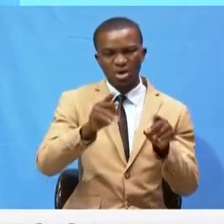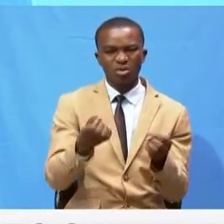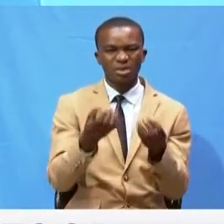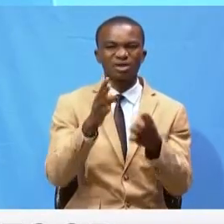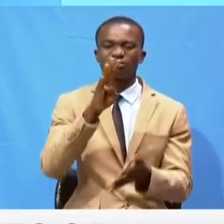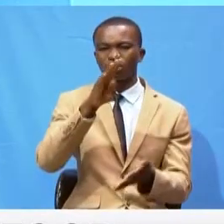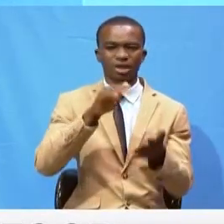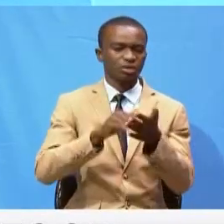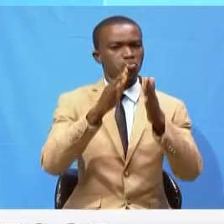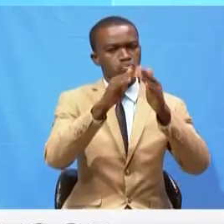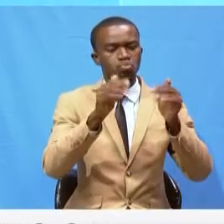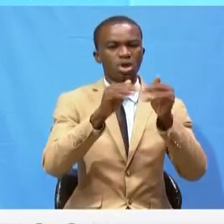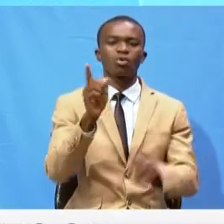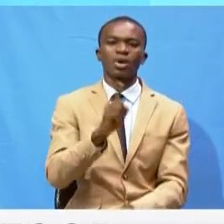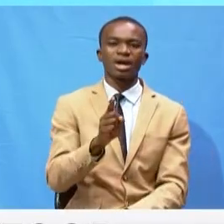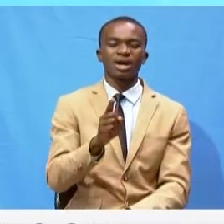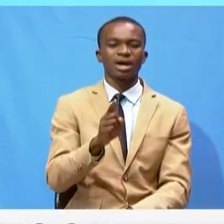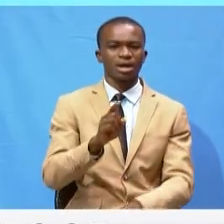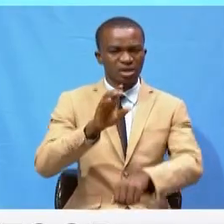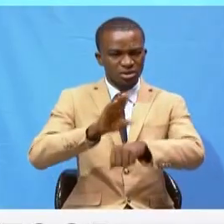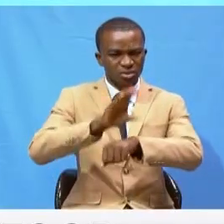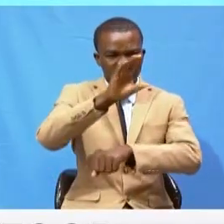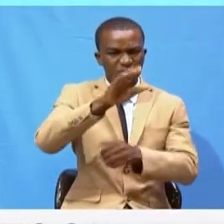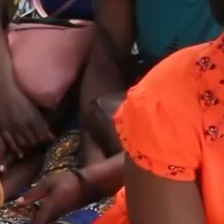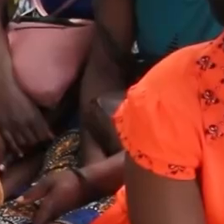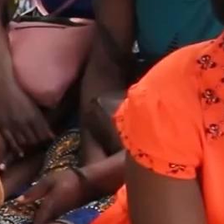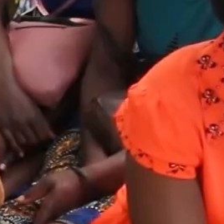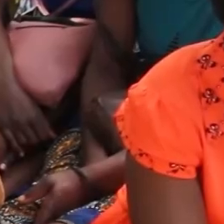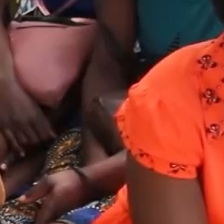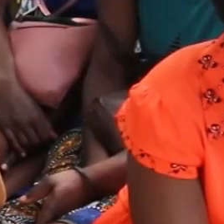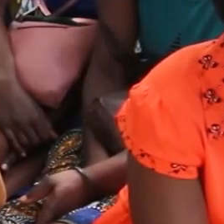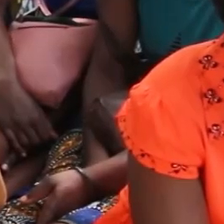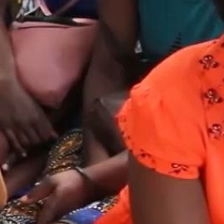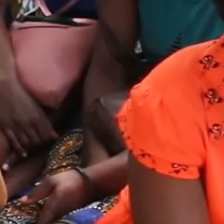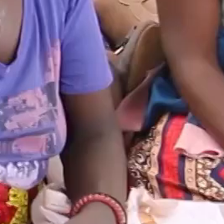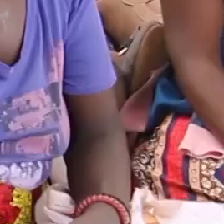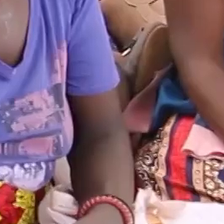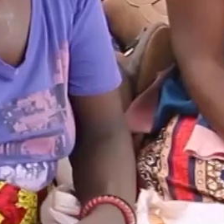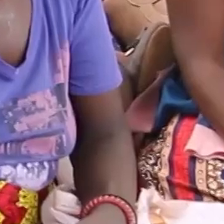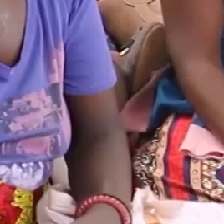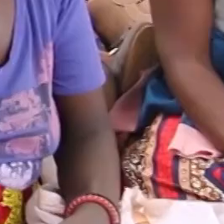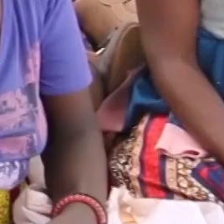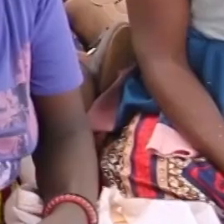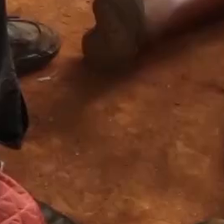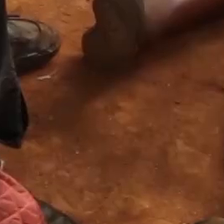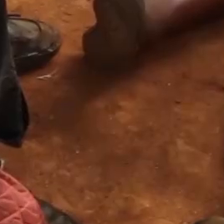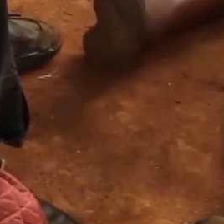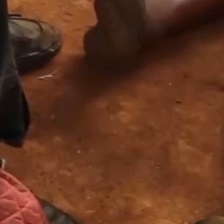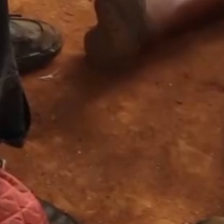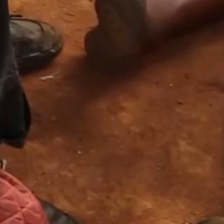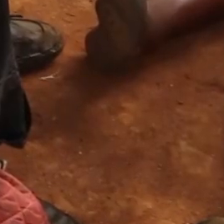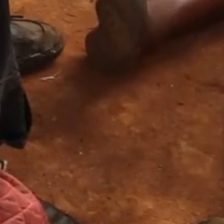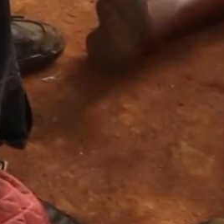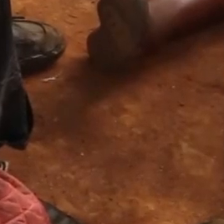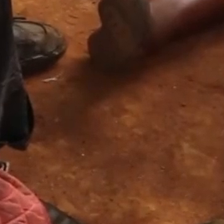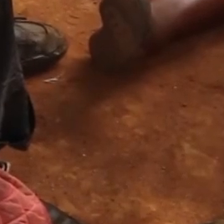in Chipata Central constituency. Here is a report. 4,000 households in Chipata Central constituency are to benefit